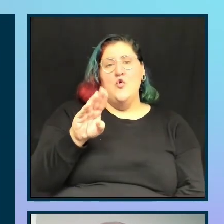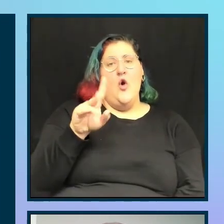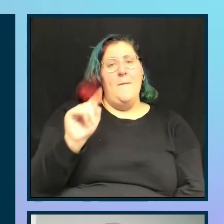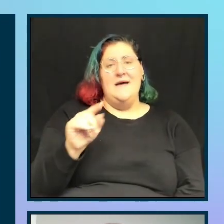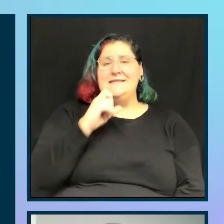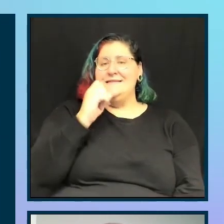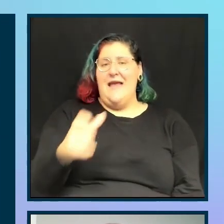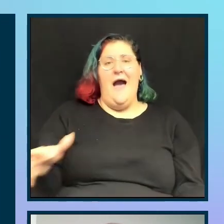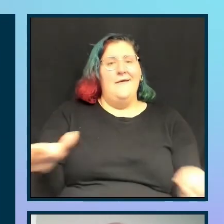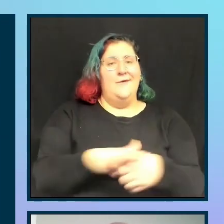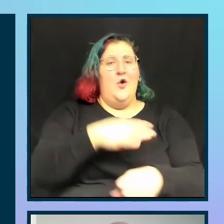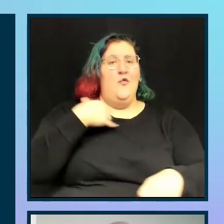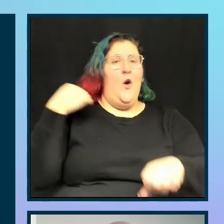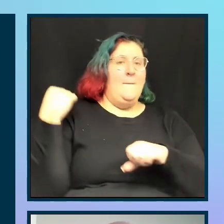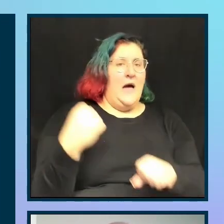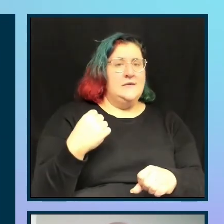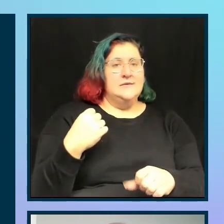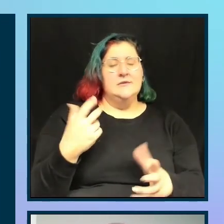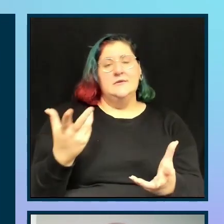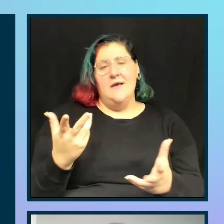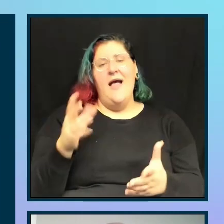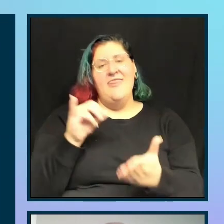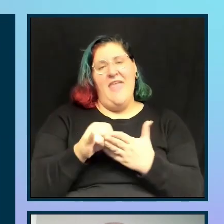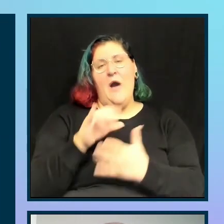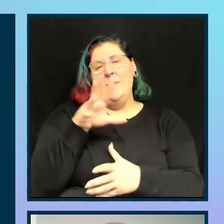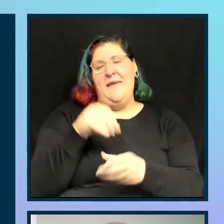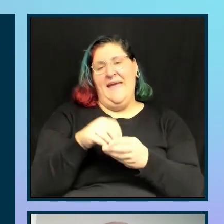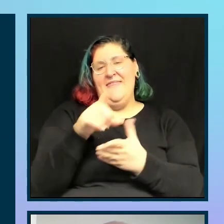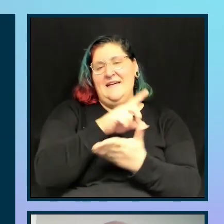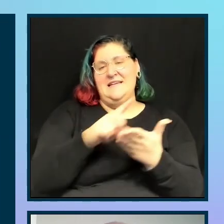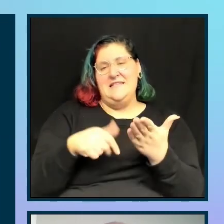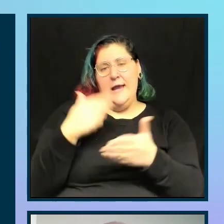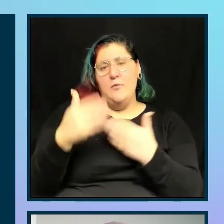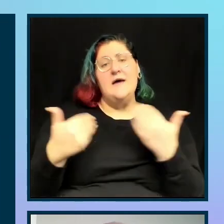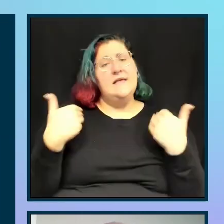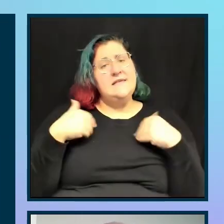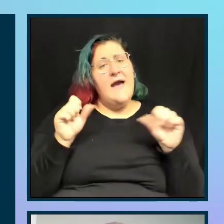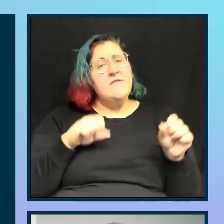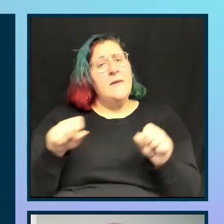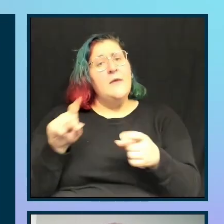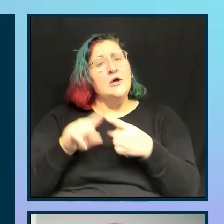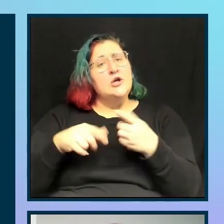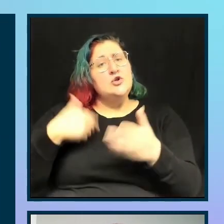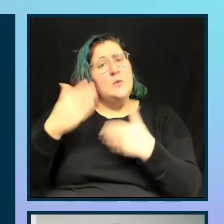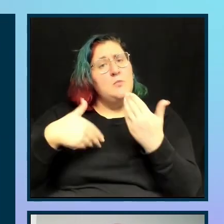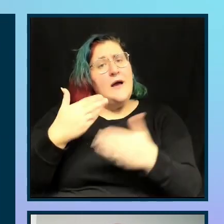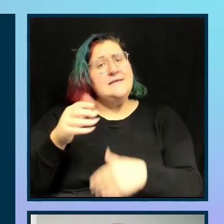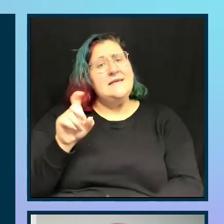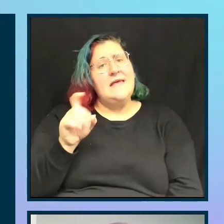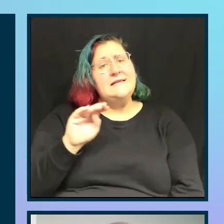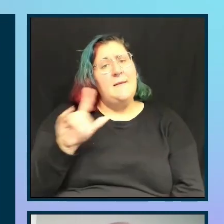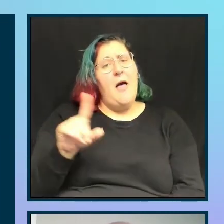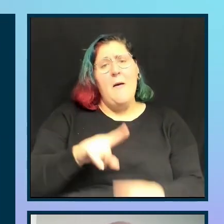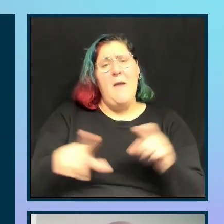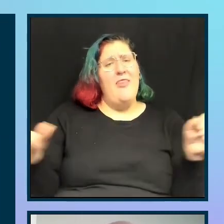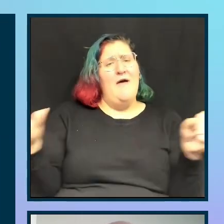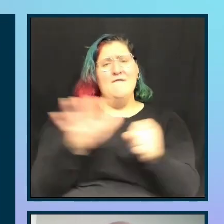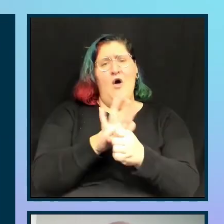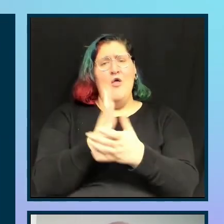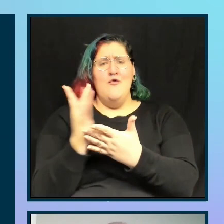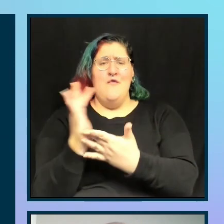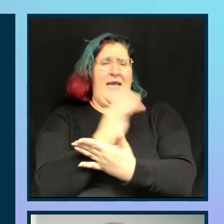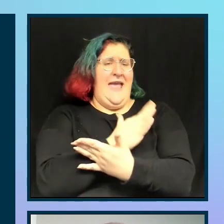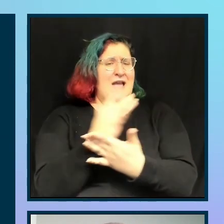would be in design, and it has the capability of processing XML, but it doesn't have a full range of features to be able